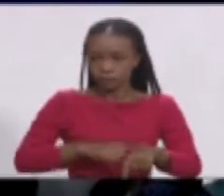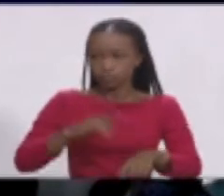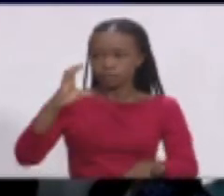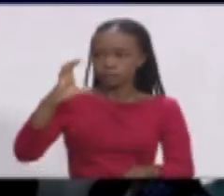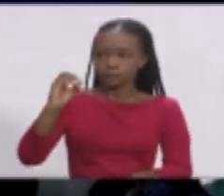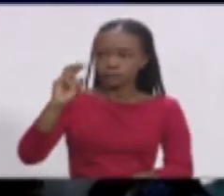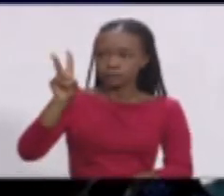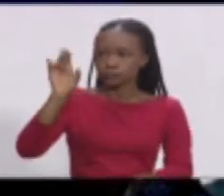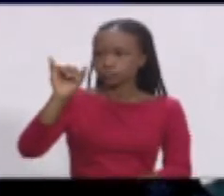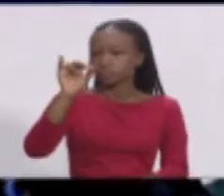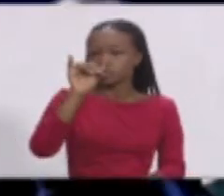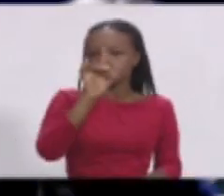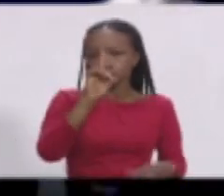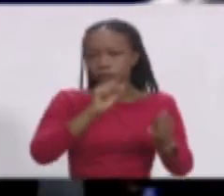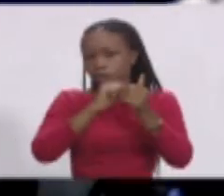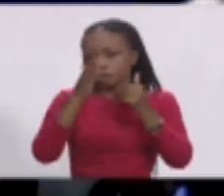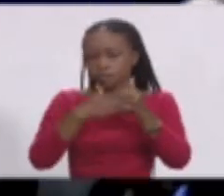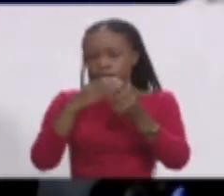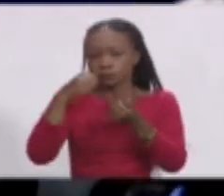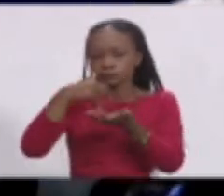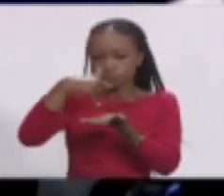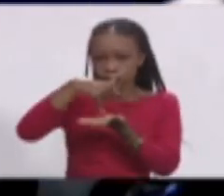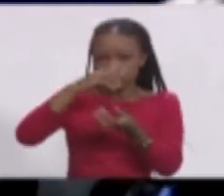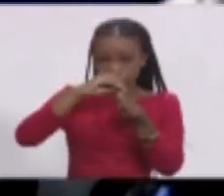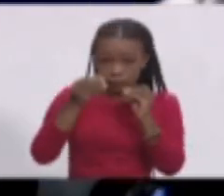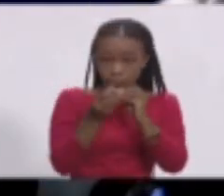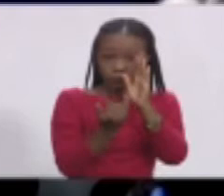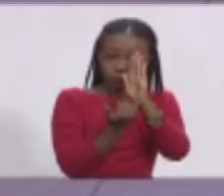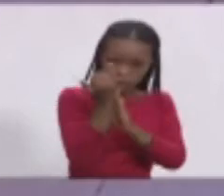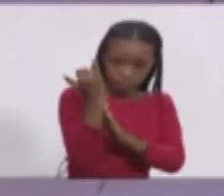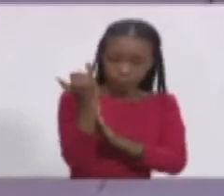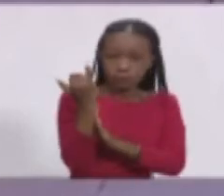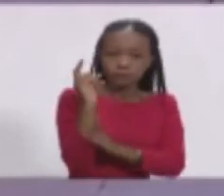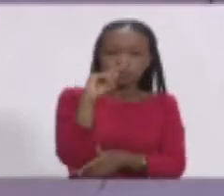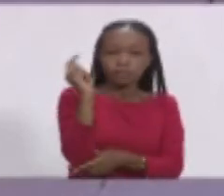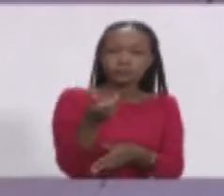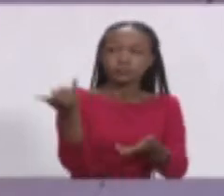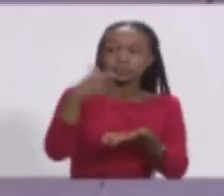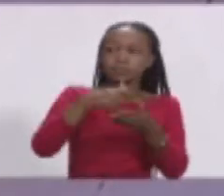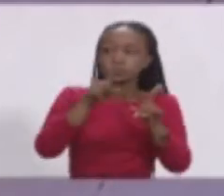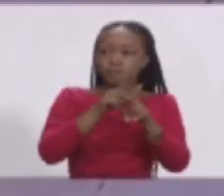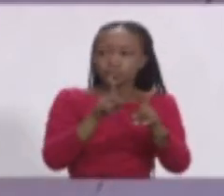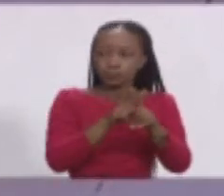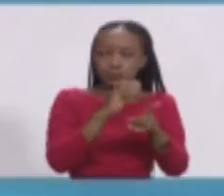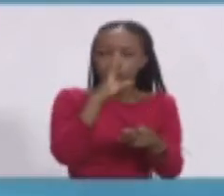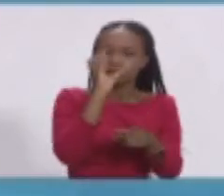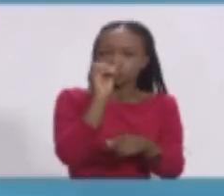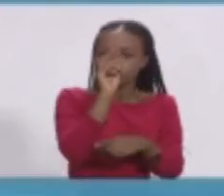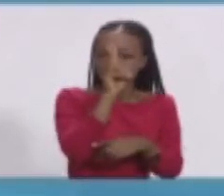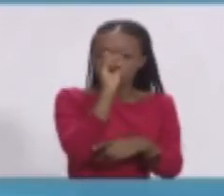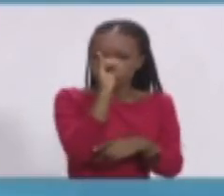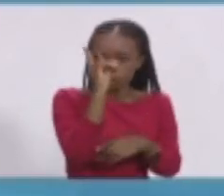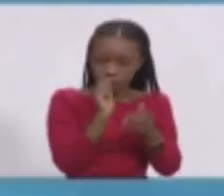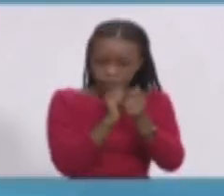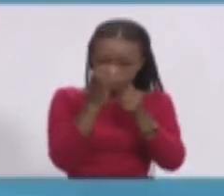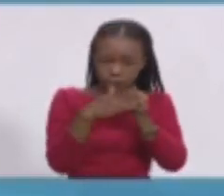coronavirus patients shoots, Kenyans are living in despair, thinking very hard on whether the deadly coronavirus shall spread